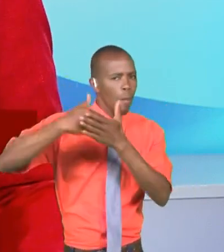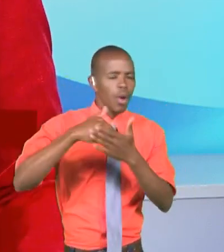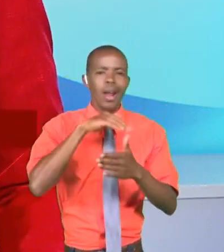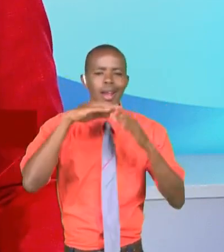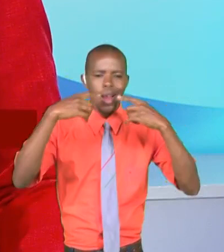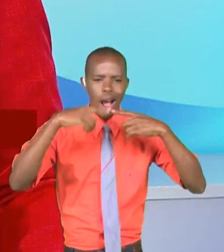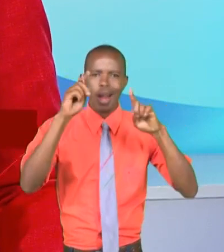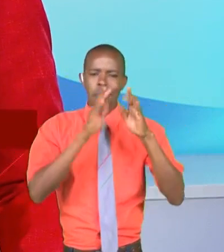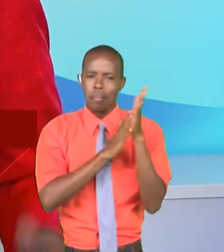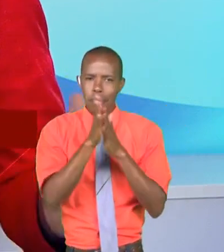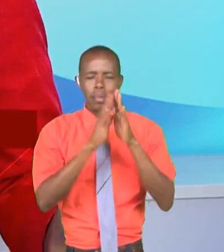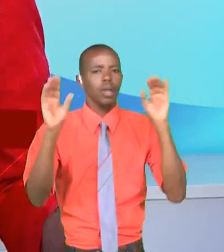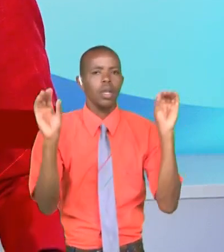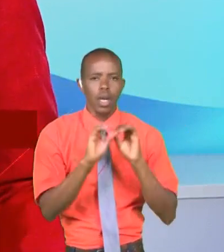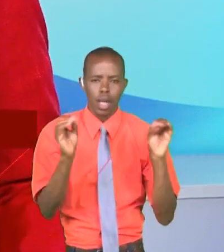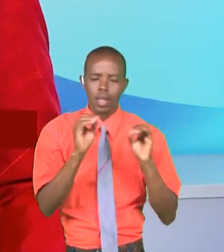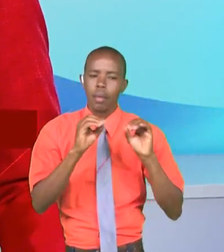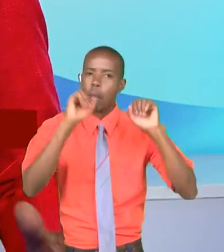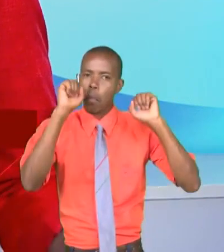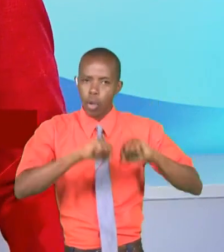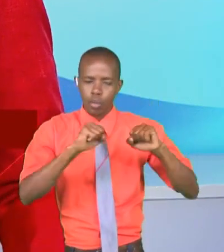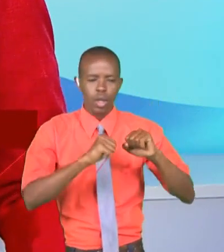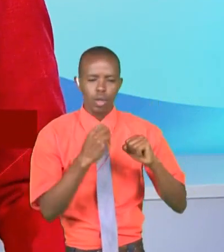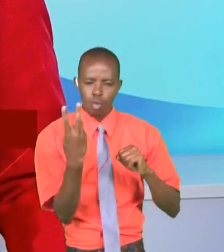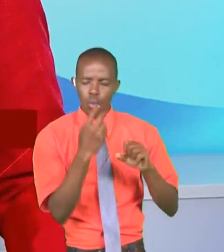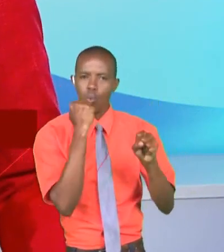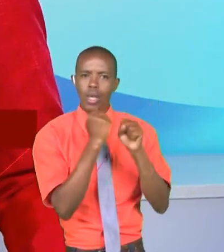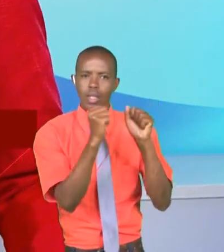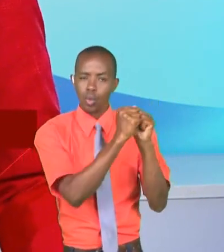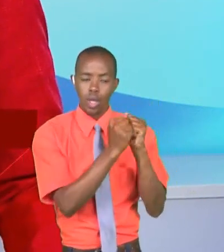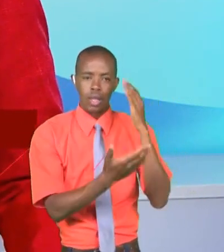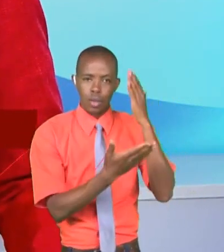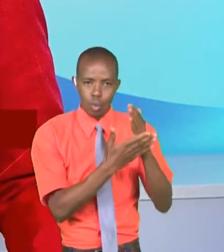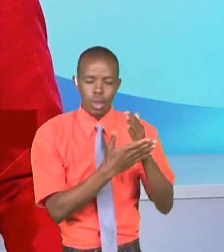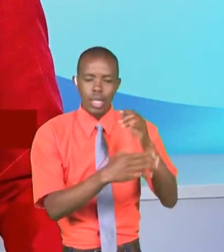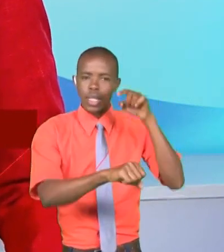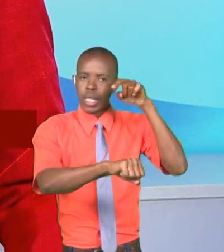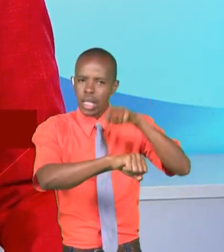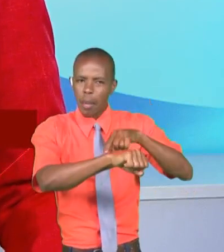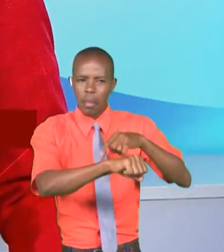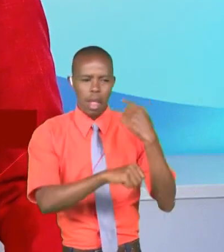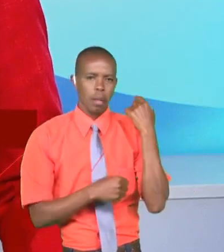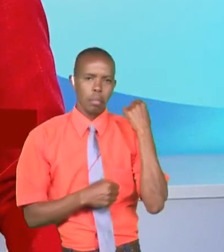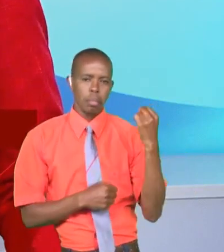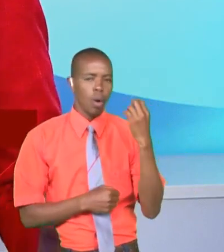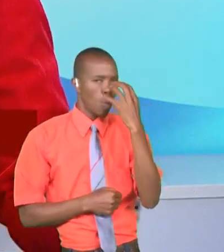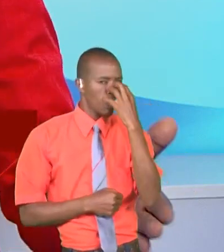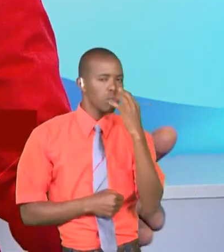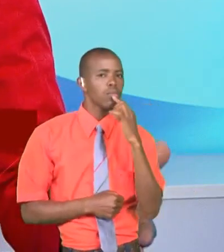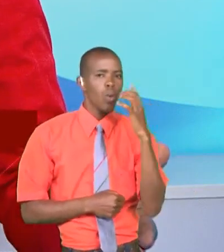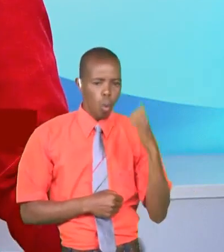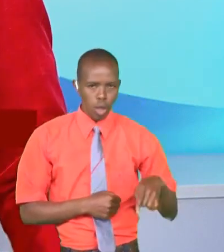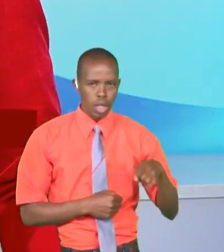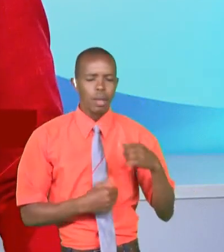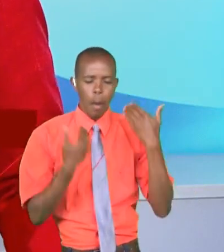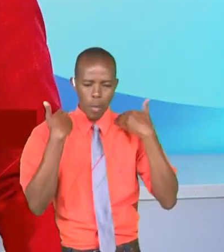his interest in the top seat. So there's still a possibility of them working together. In fact, the day, I think it was yesterday, Ruto said that I am ready to